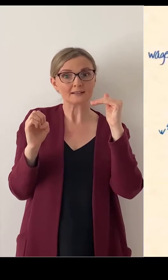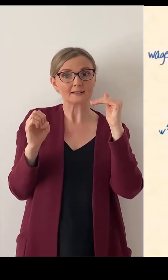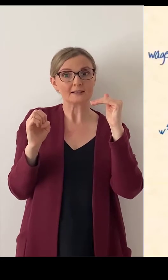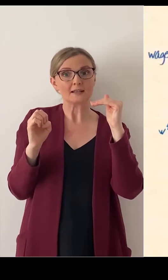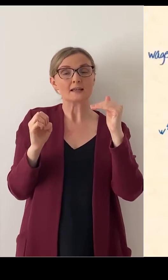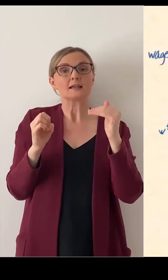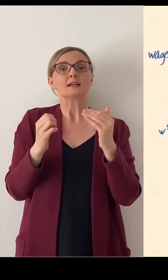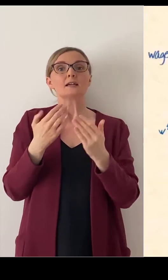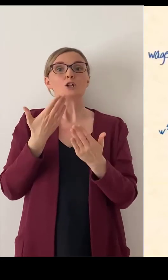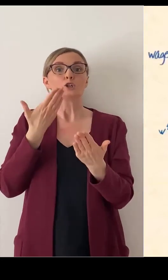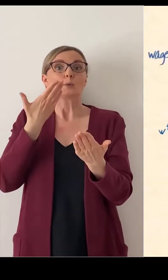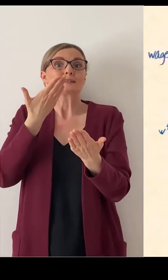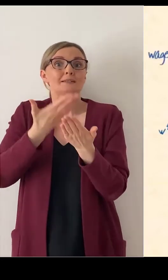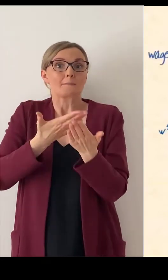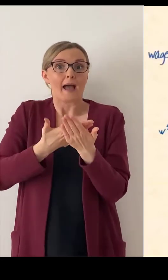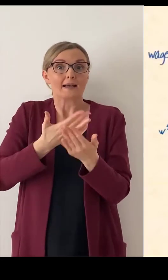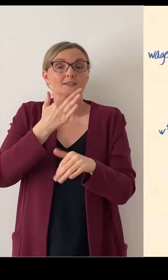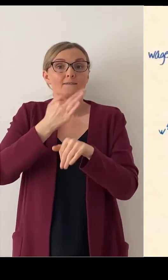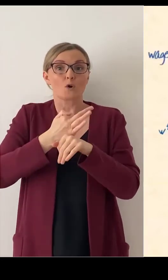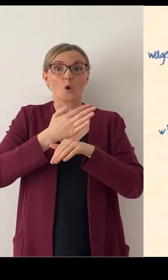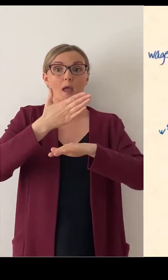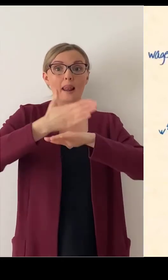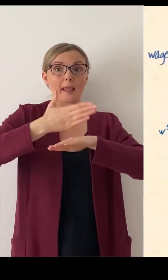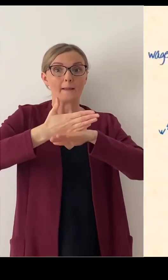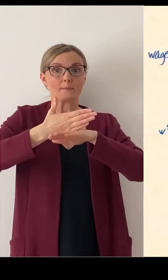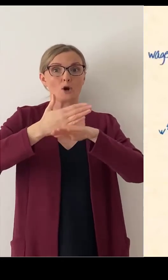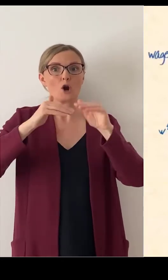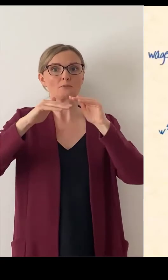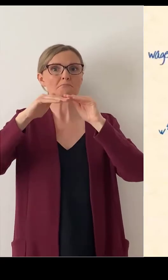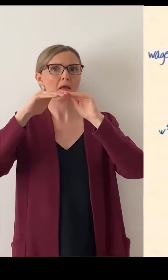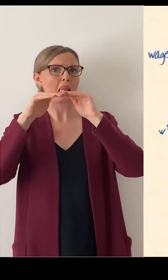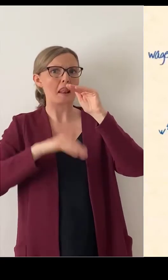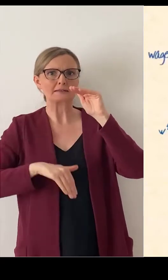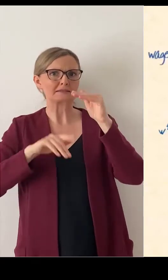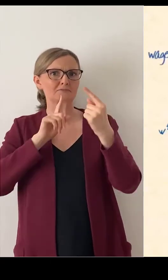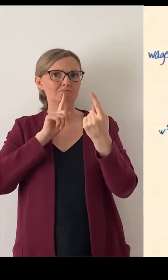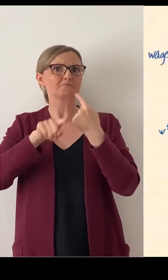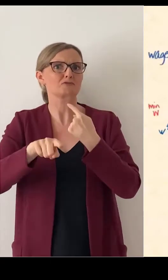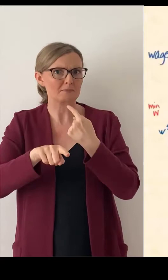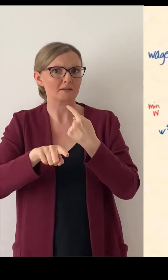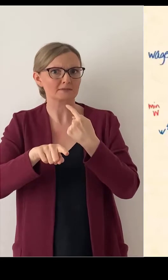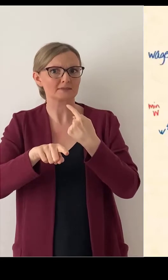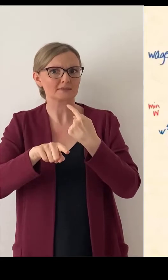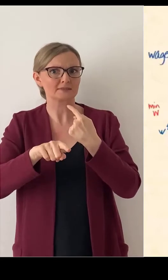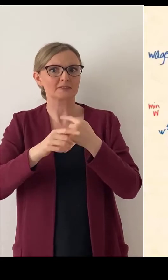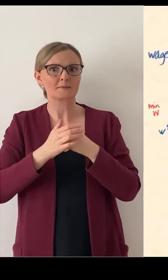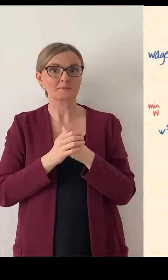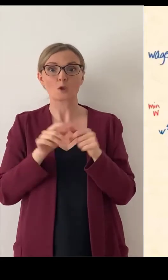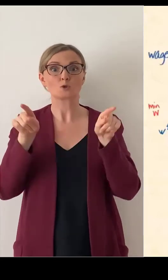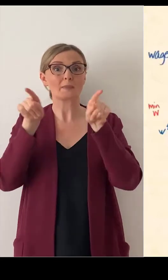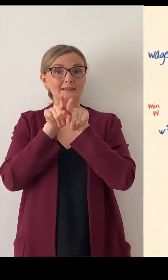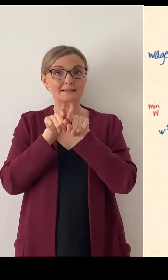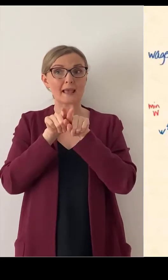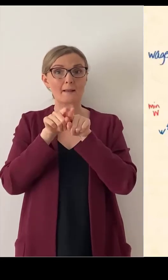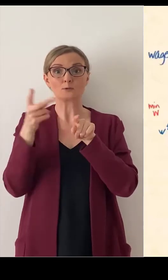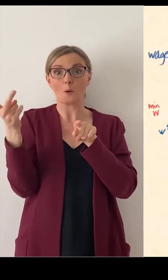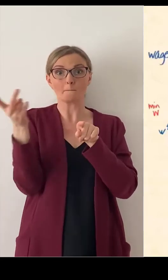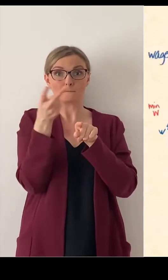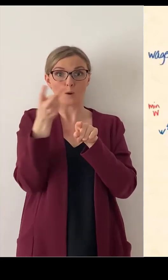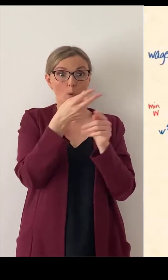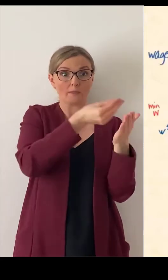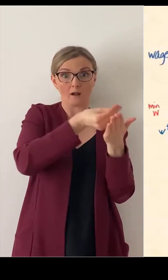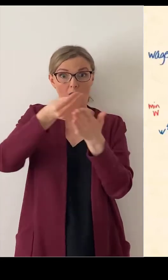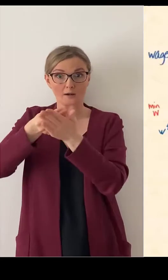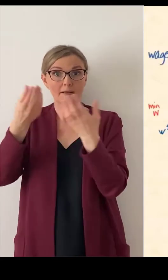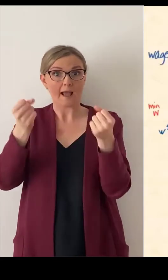for labor is less elastic in the second picture. Let's impose the same minimum wage in both